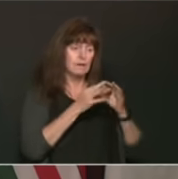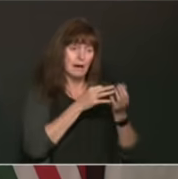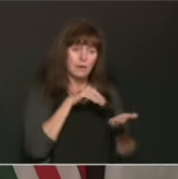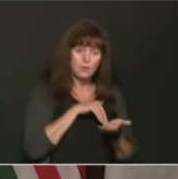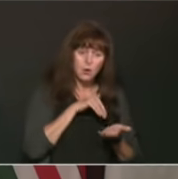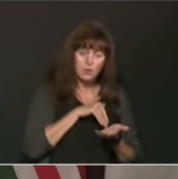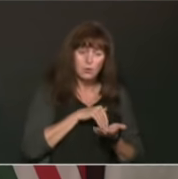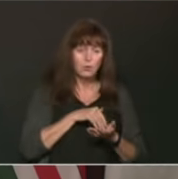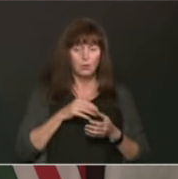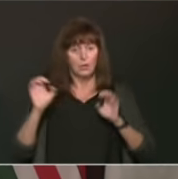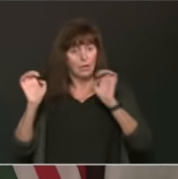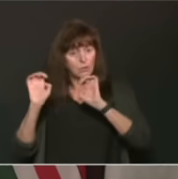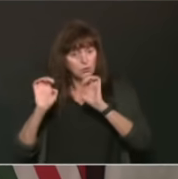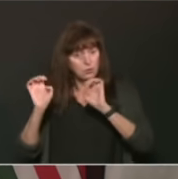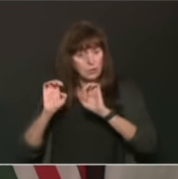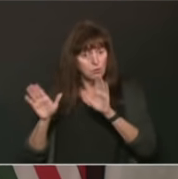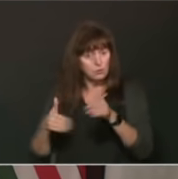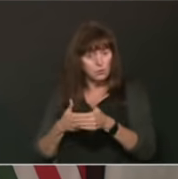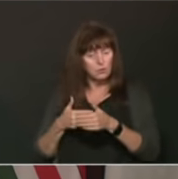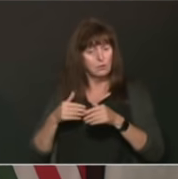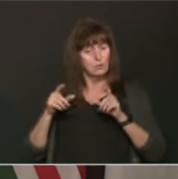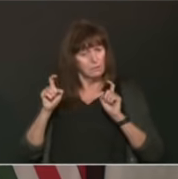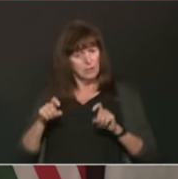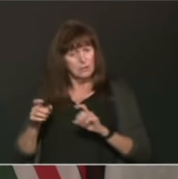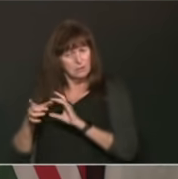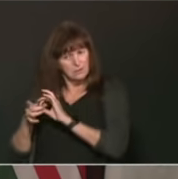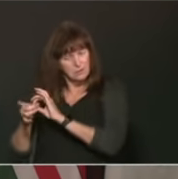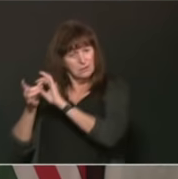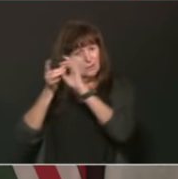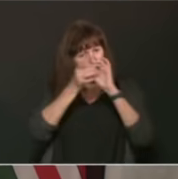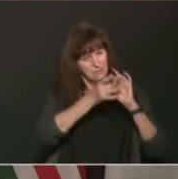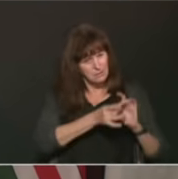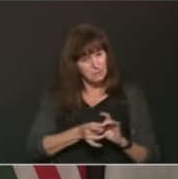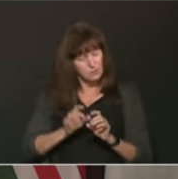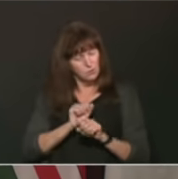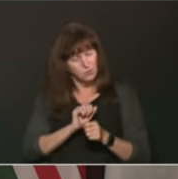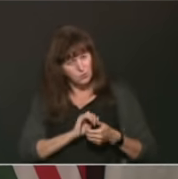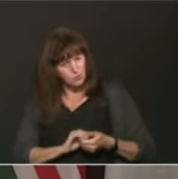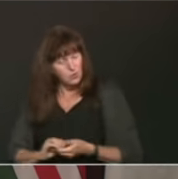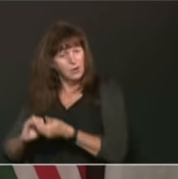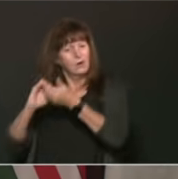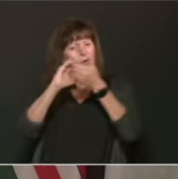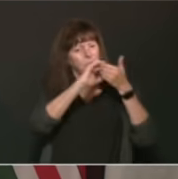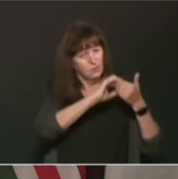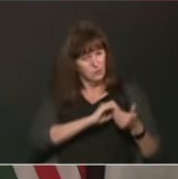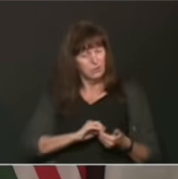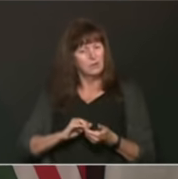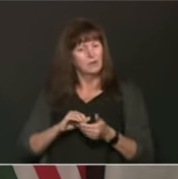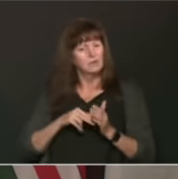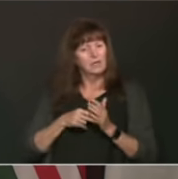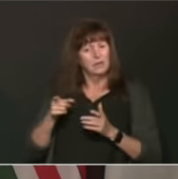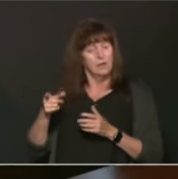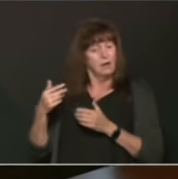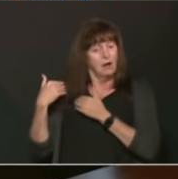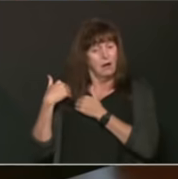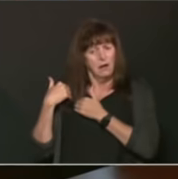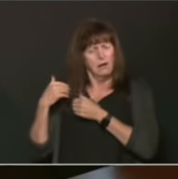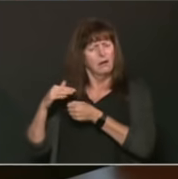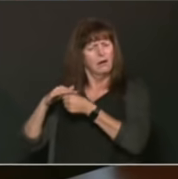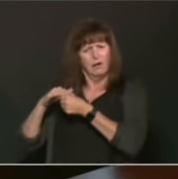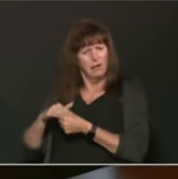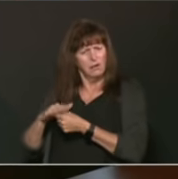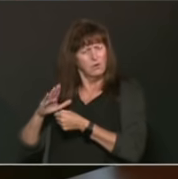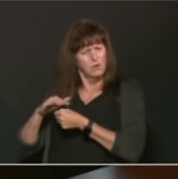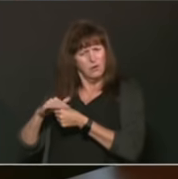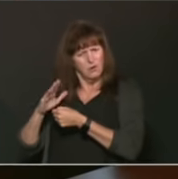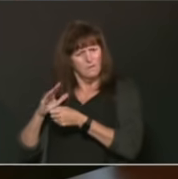to serve our patients and minimize the impact on emergency departments and the acute care sector. Follow-up?